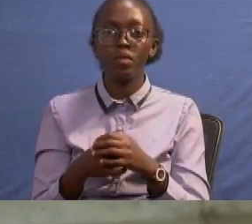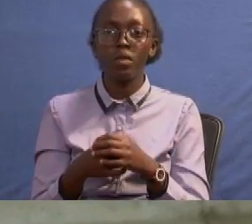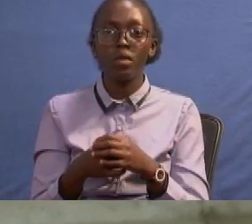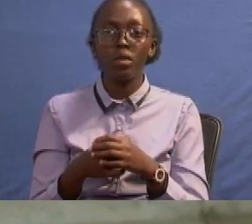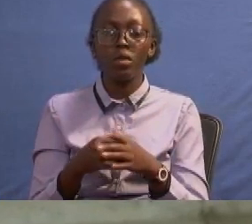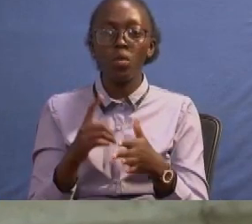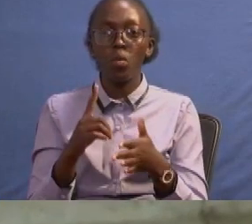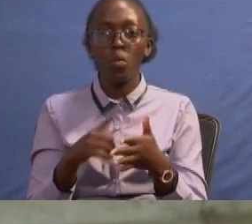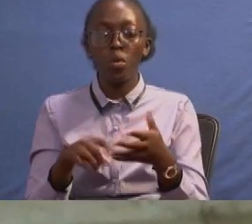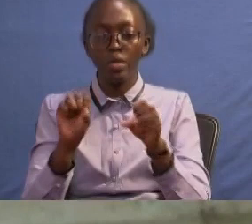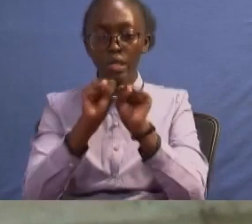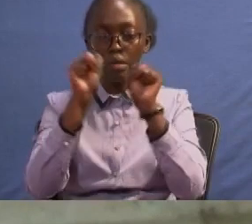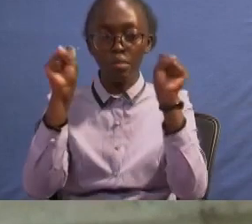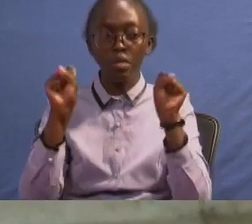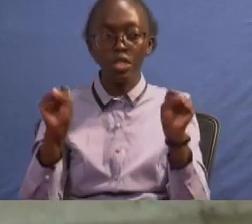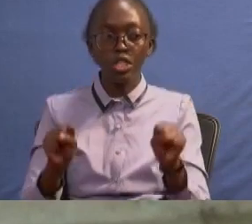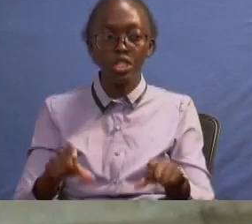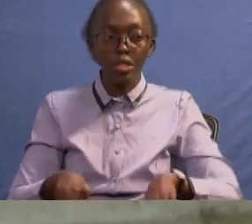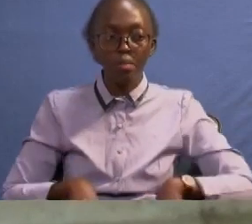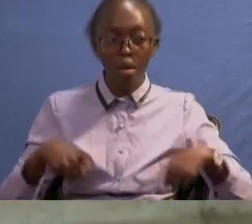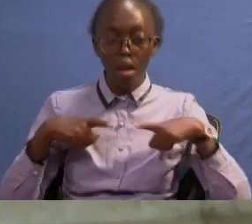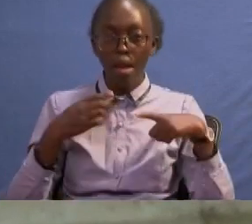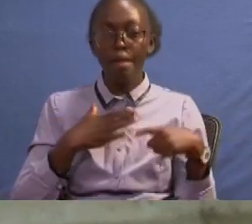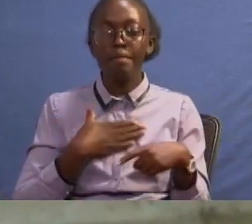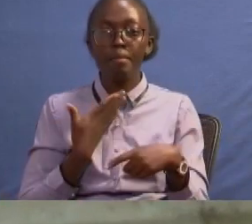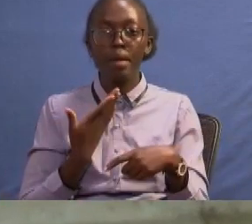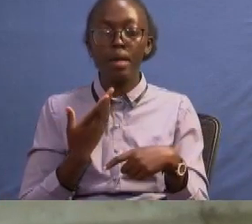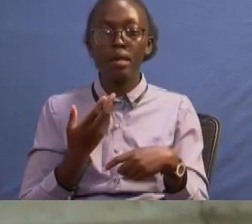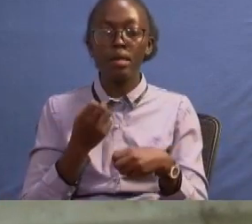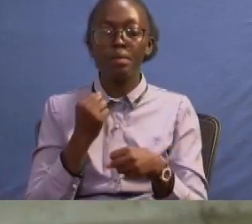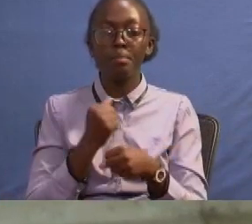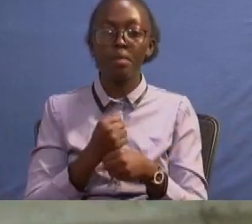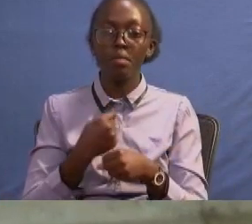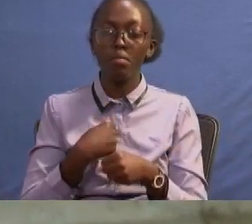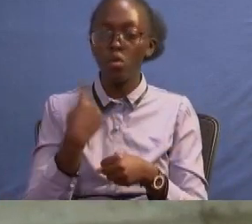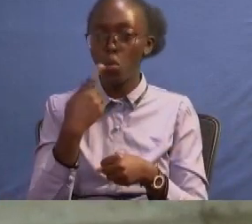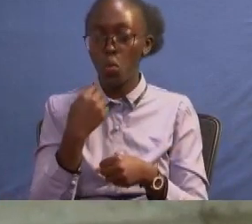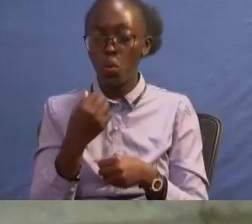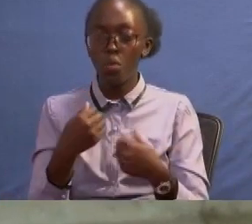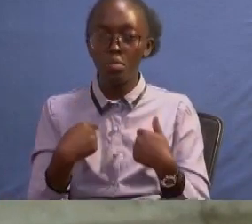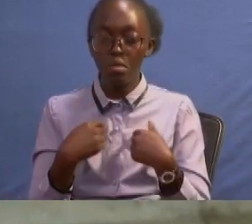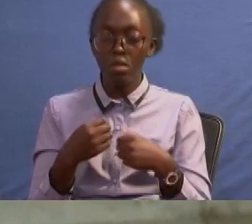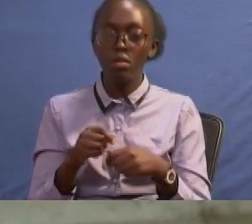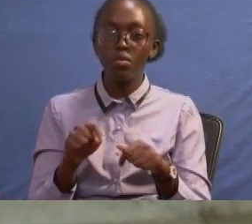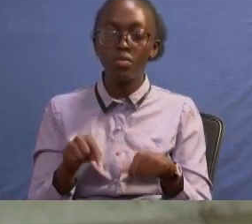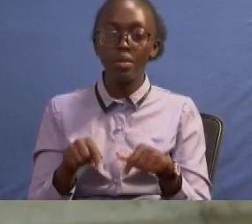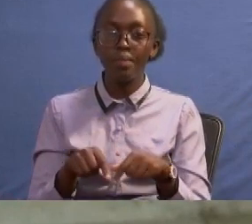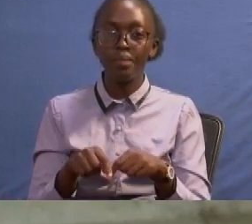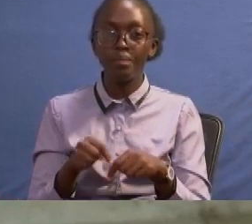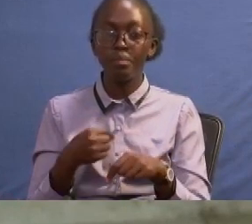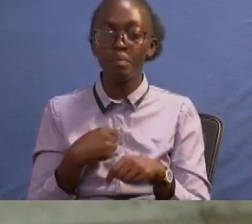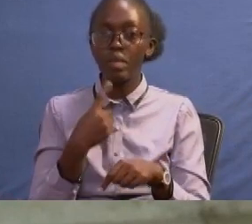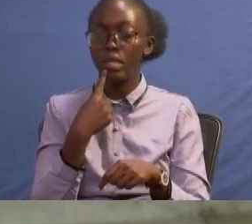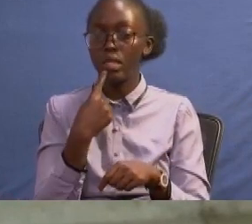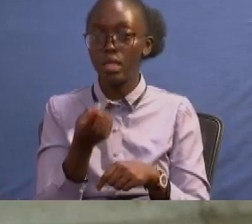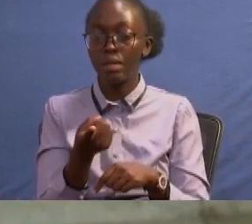what has shaped my life and made me who I am today, I can say